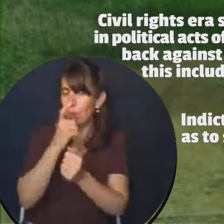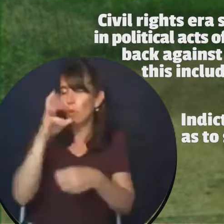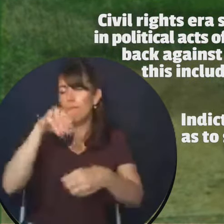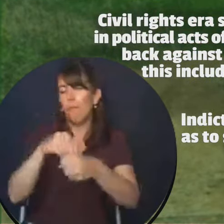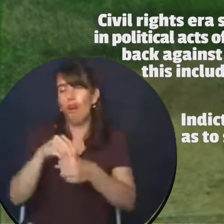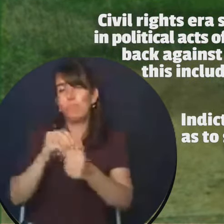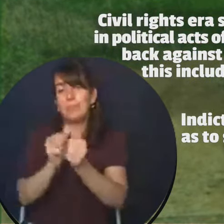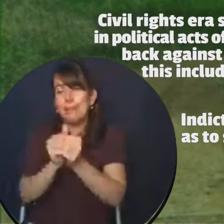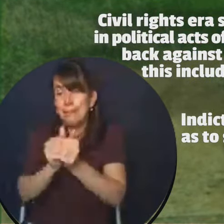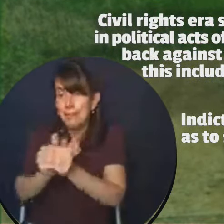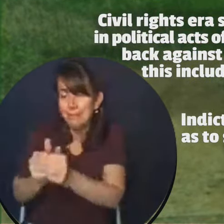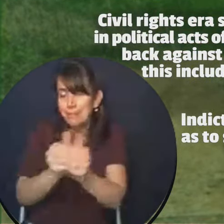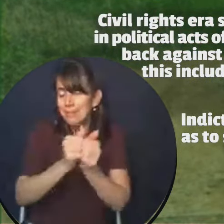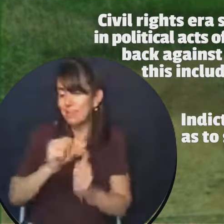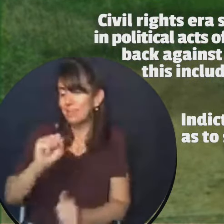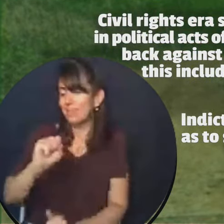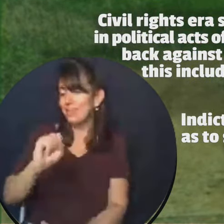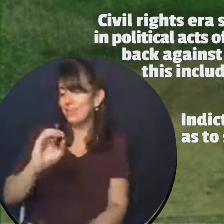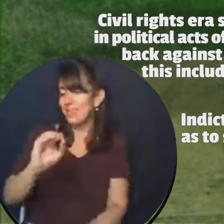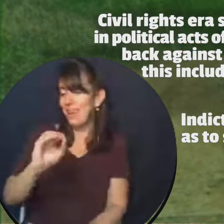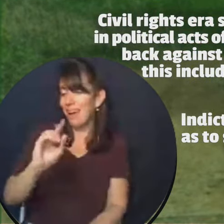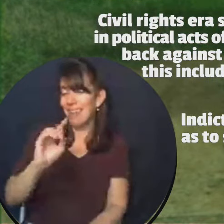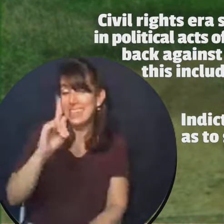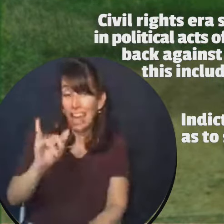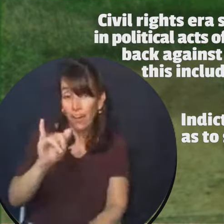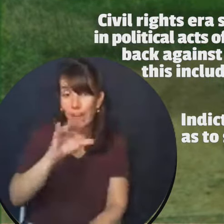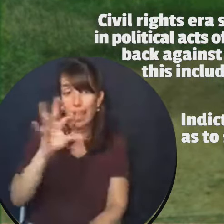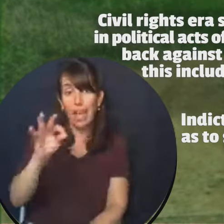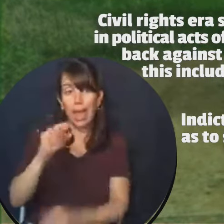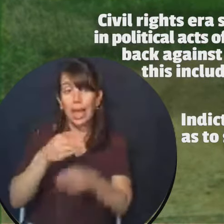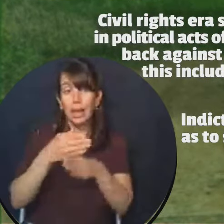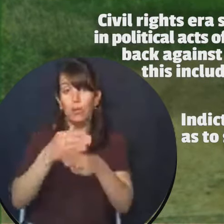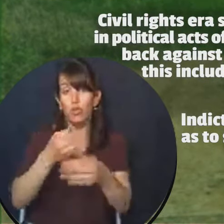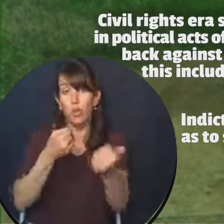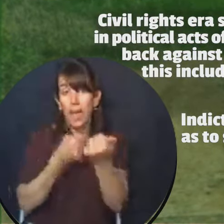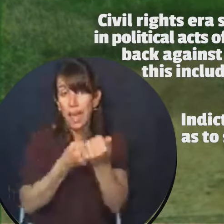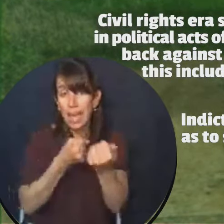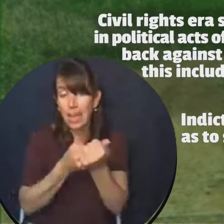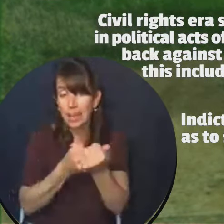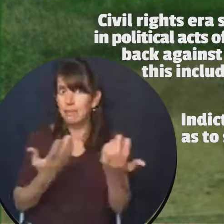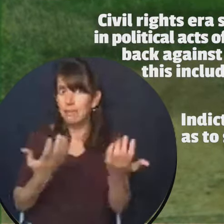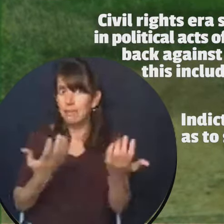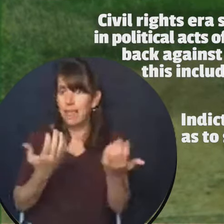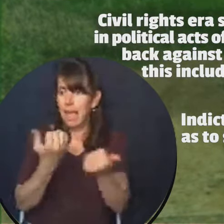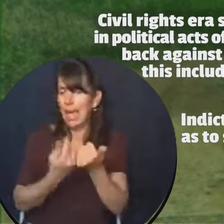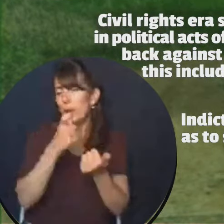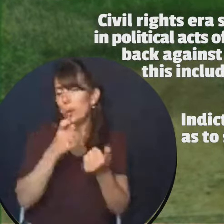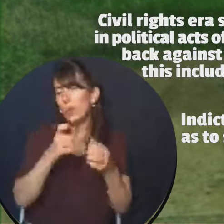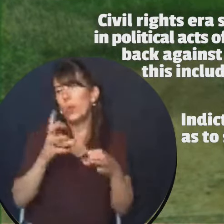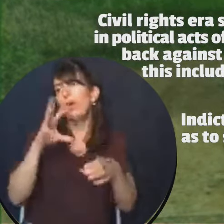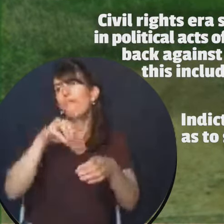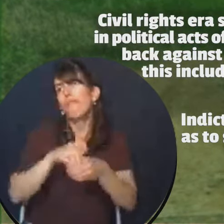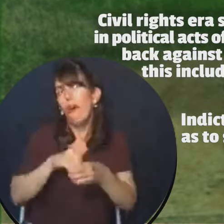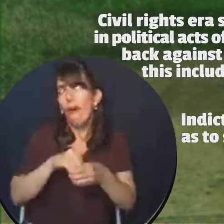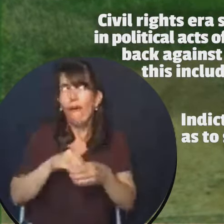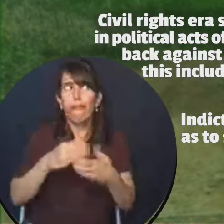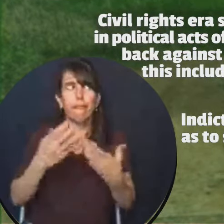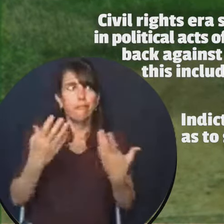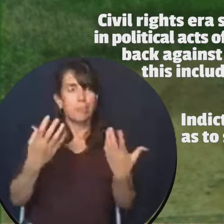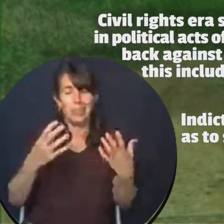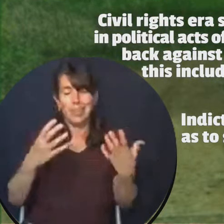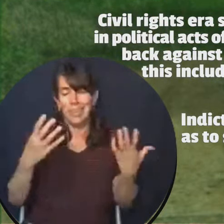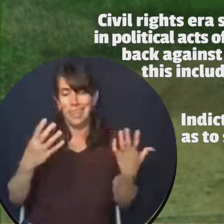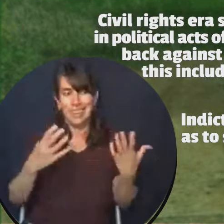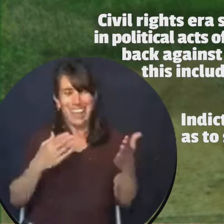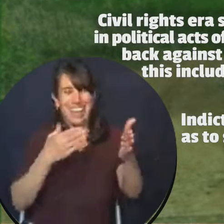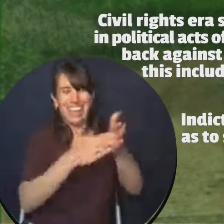against what Ruth Wilson Gilmer calls the organized abandonment of the state. And this included protesters, Black Power activists, and police